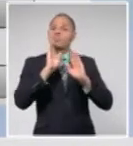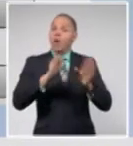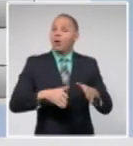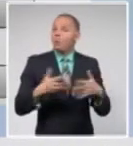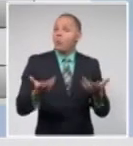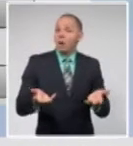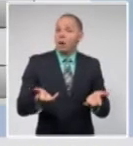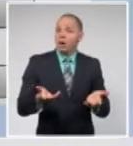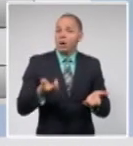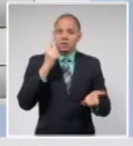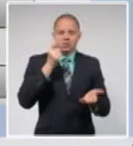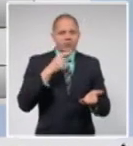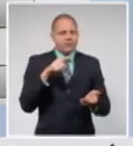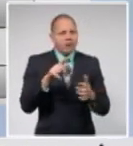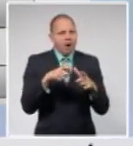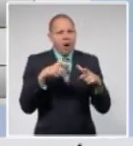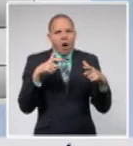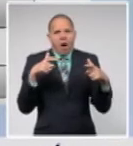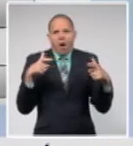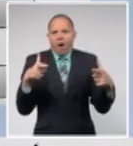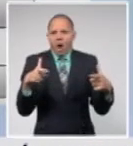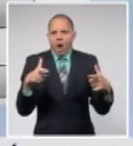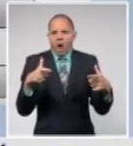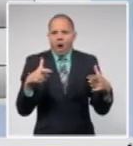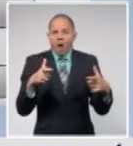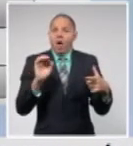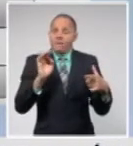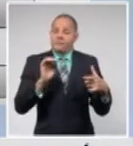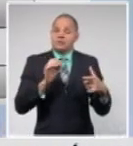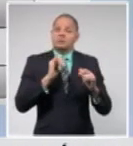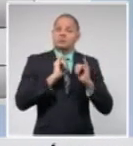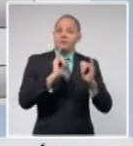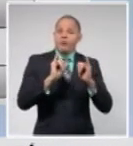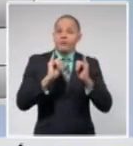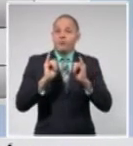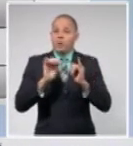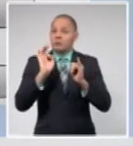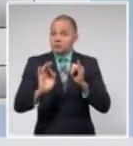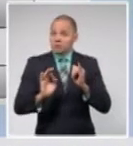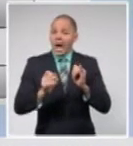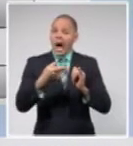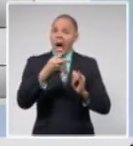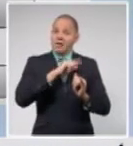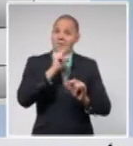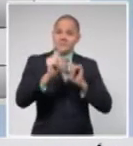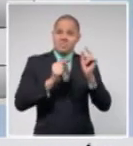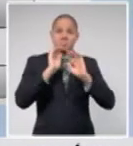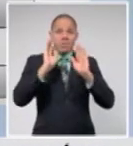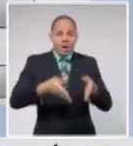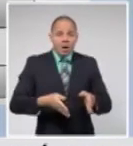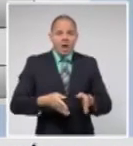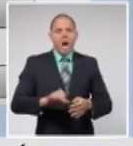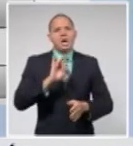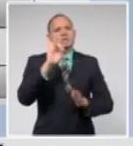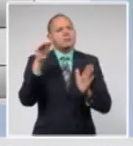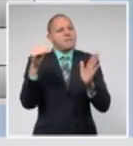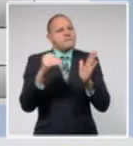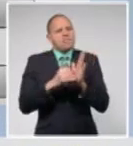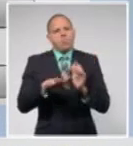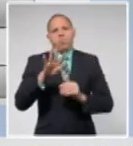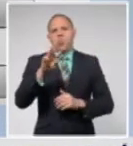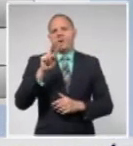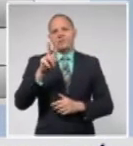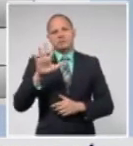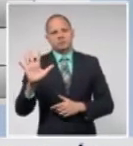7,425 deaths reported only yesterday, one of the highest figures of deaths reported thus far, which accounts